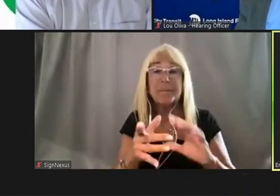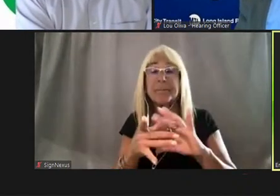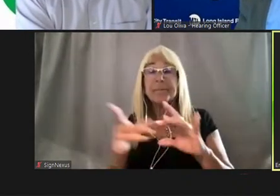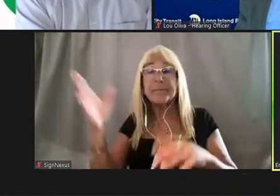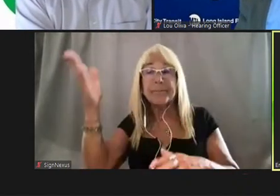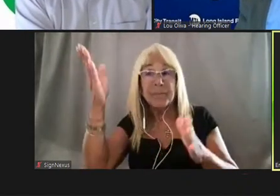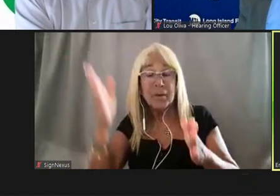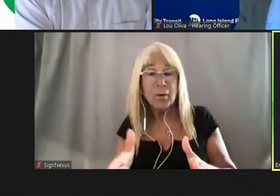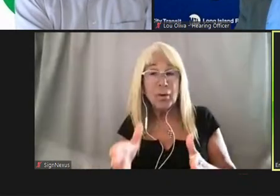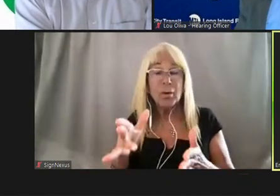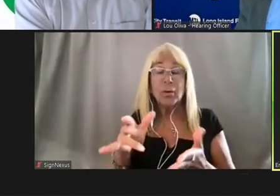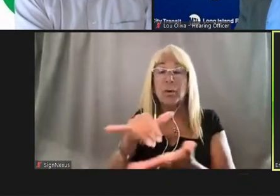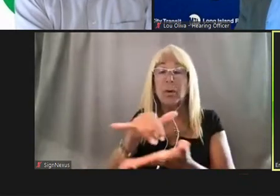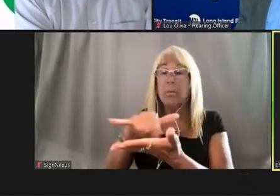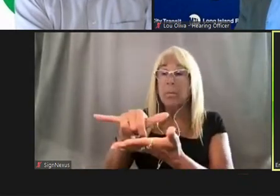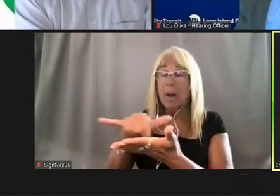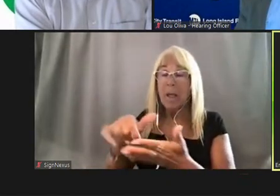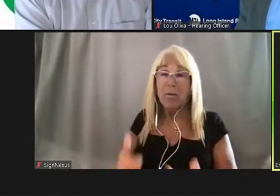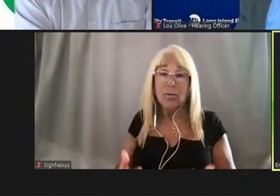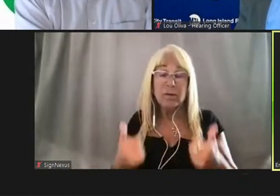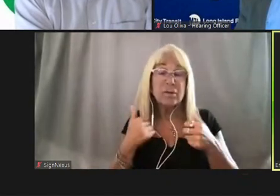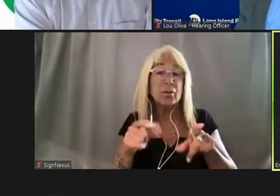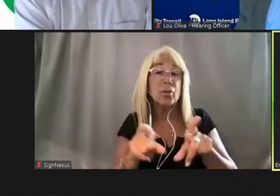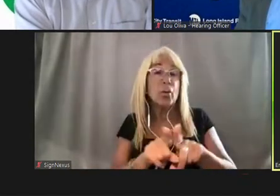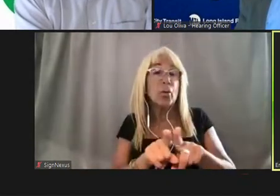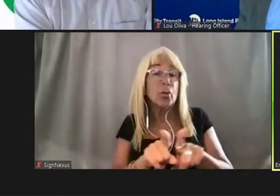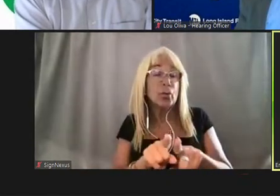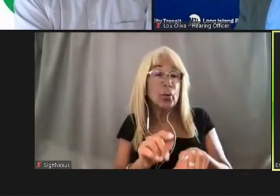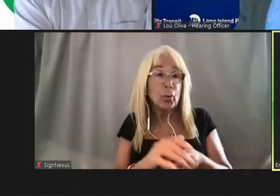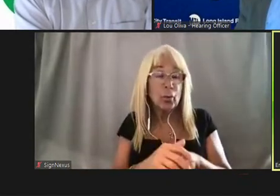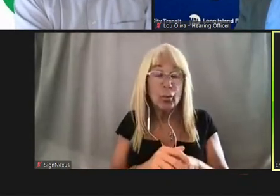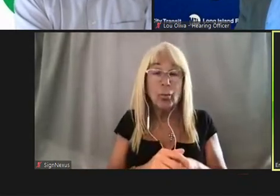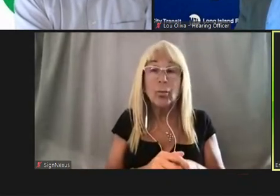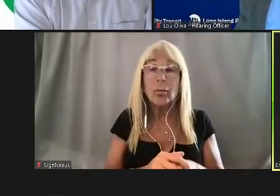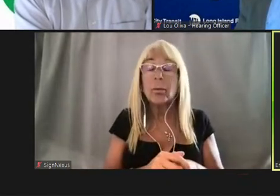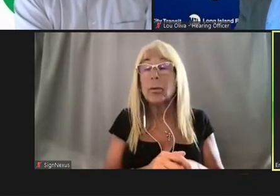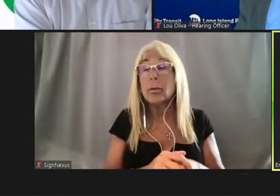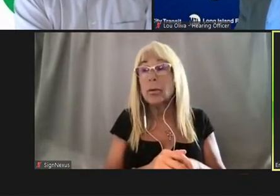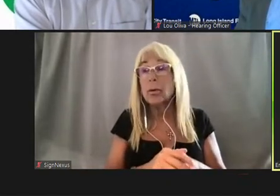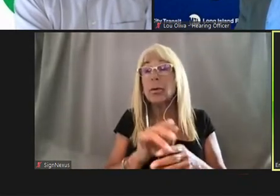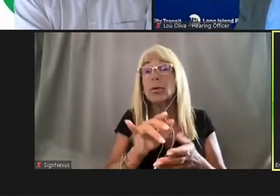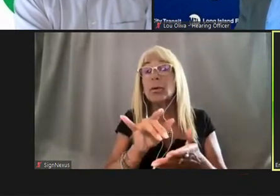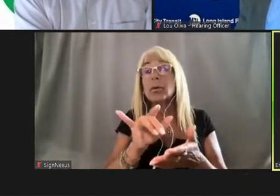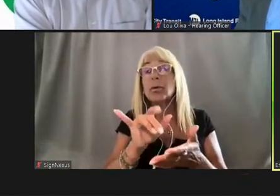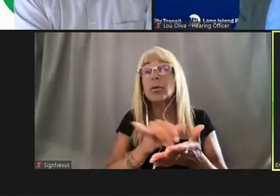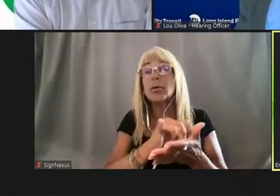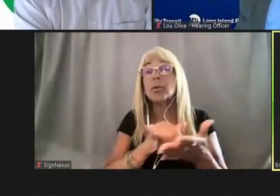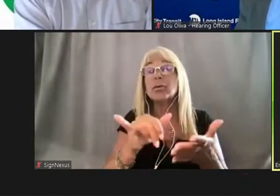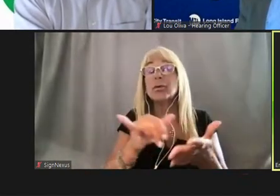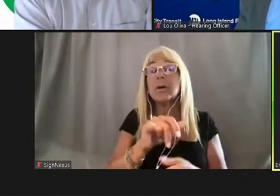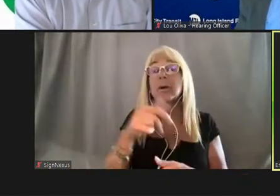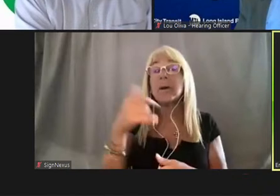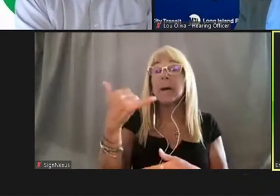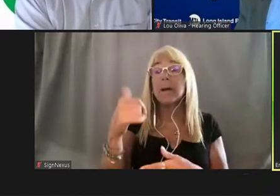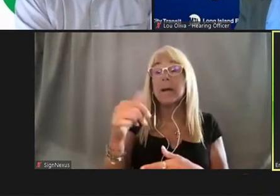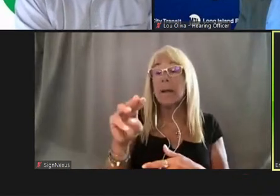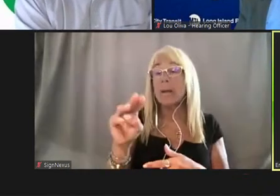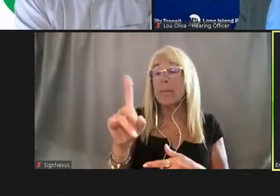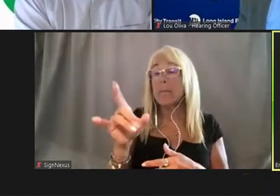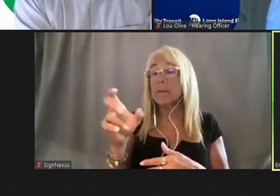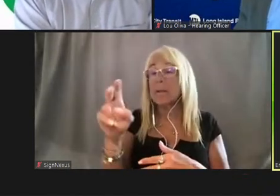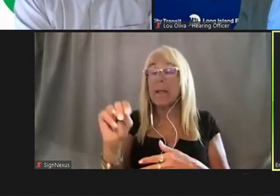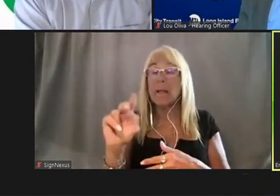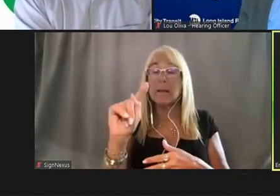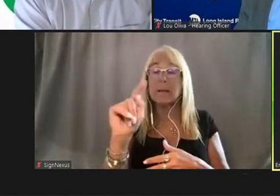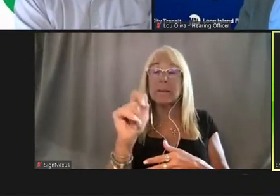York City resident Manhattan resident I'm also a testifinal on behalf of New York City Yellow Medallion taxi on us I'm